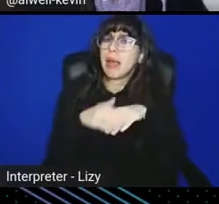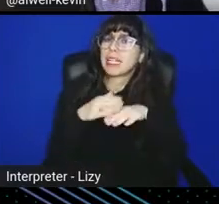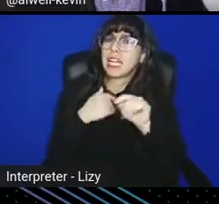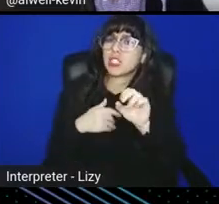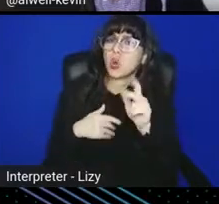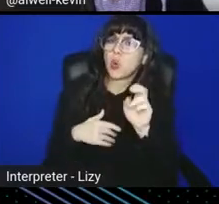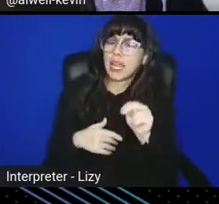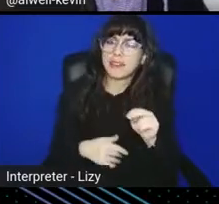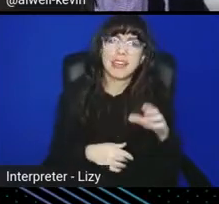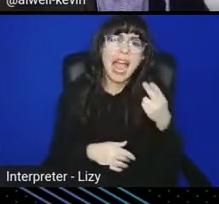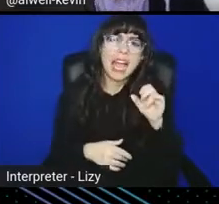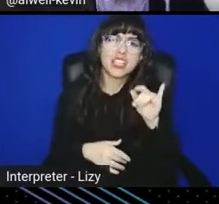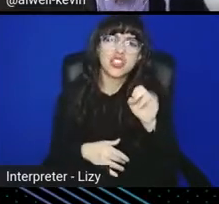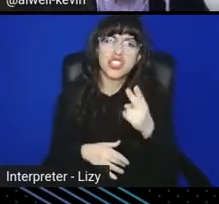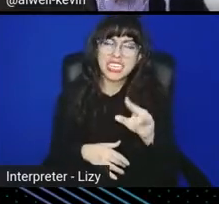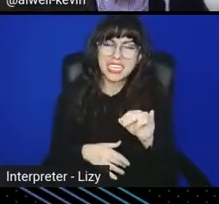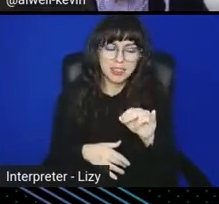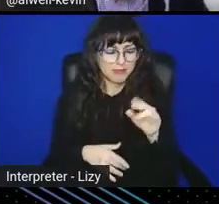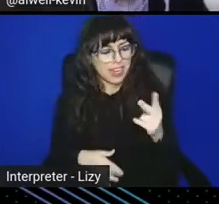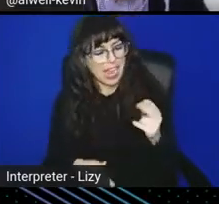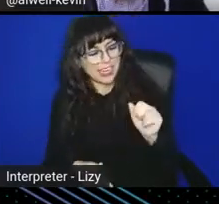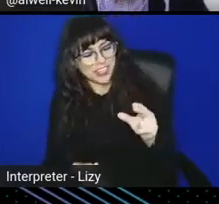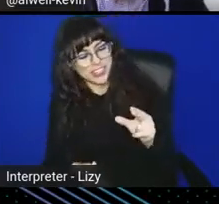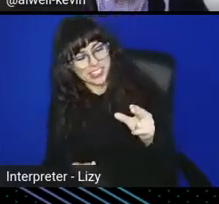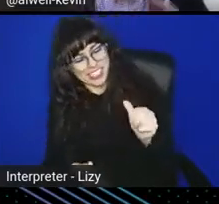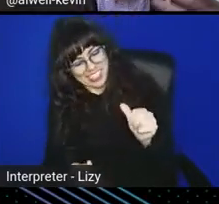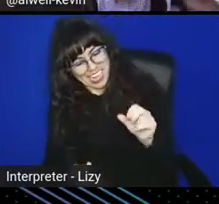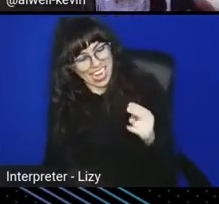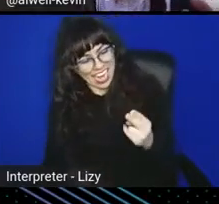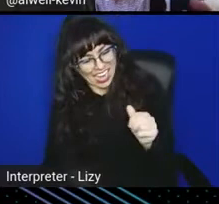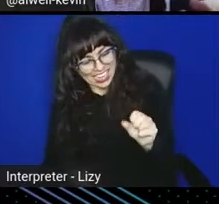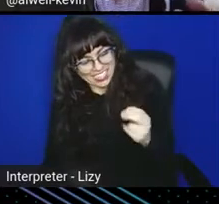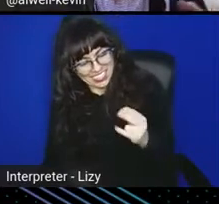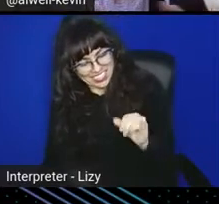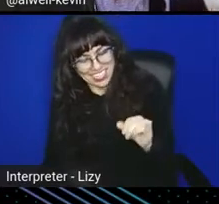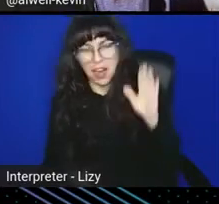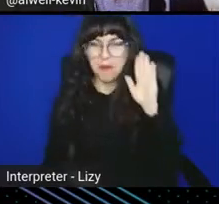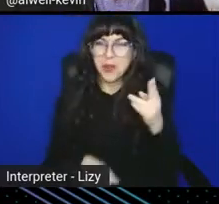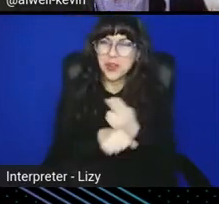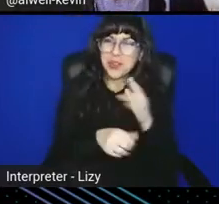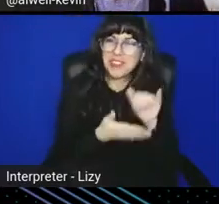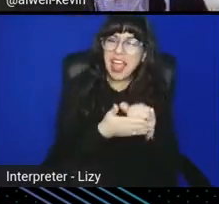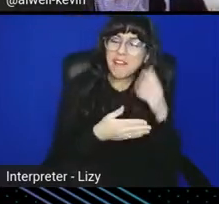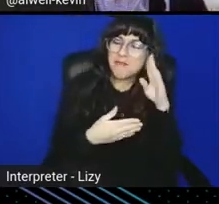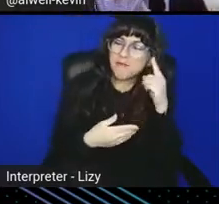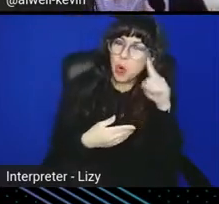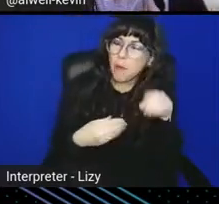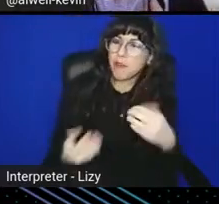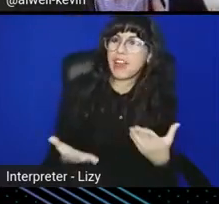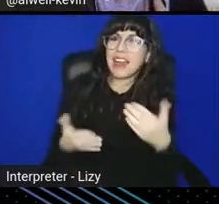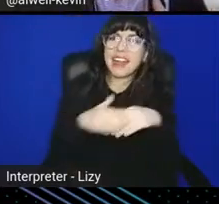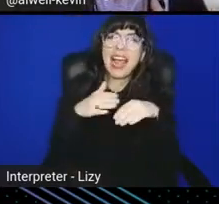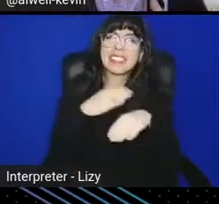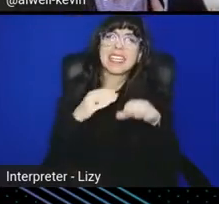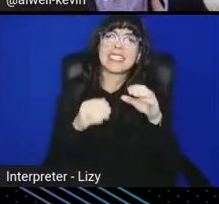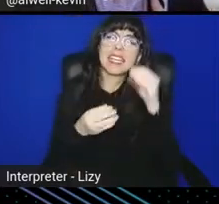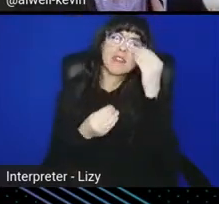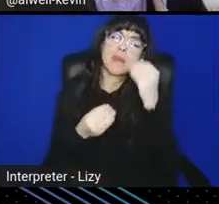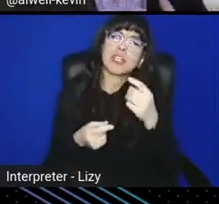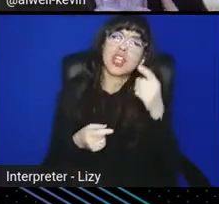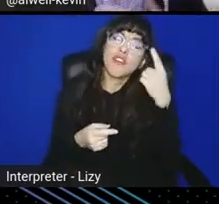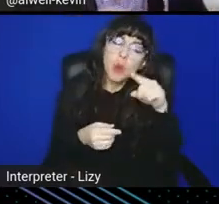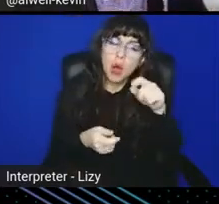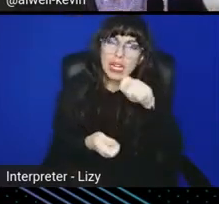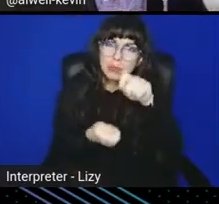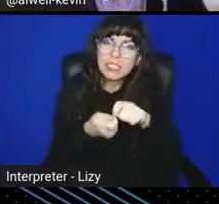going to issue a token that you can access your credentials with for a short period of